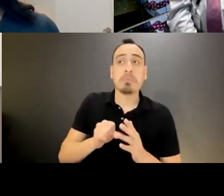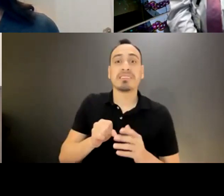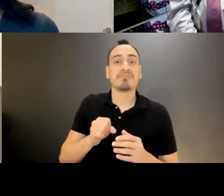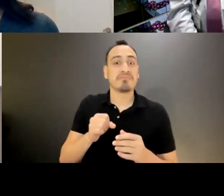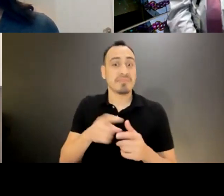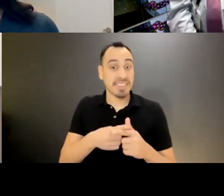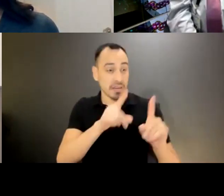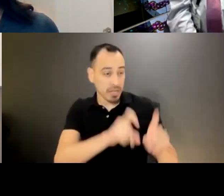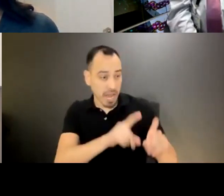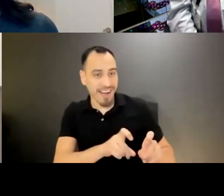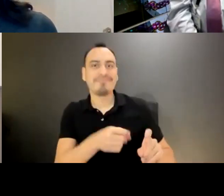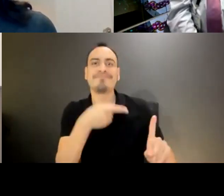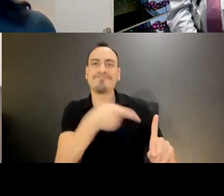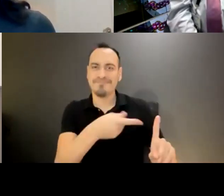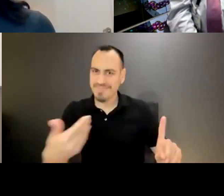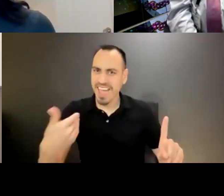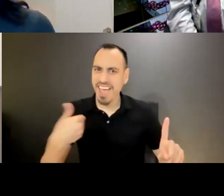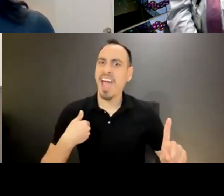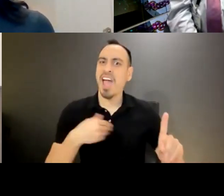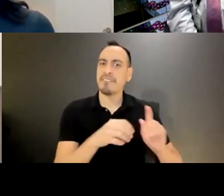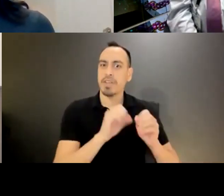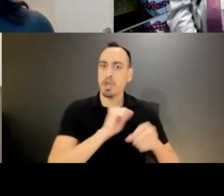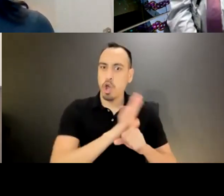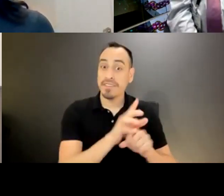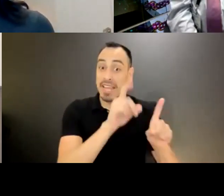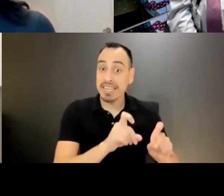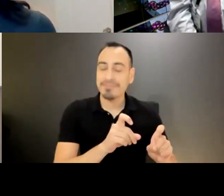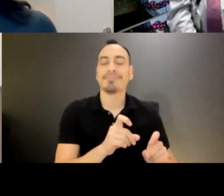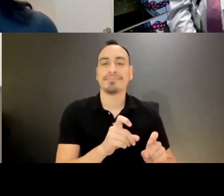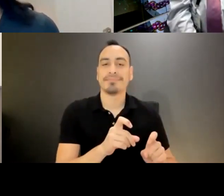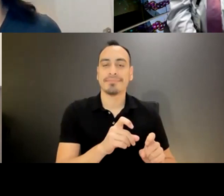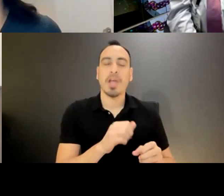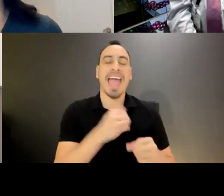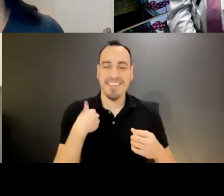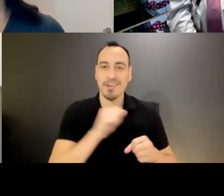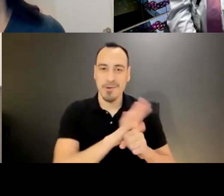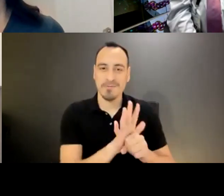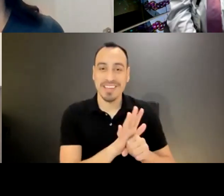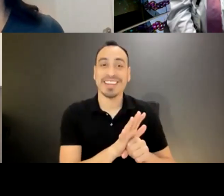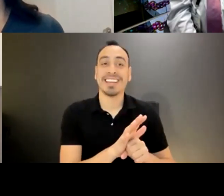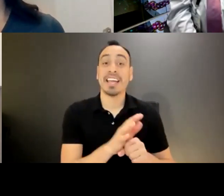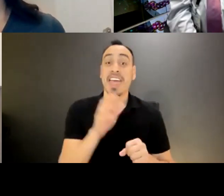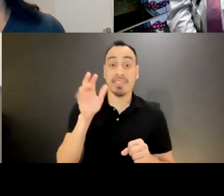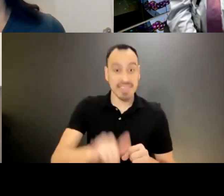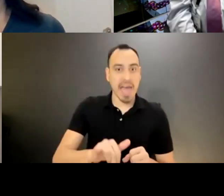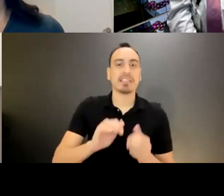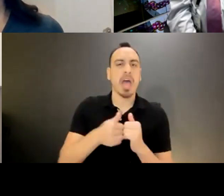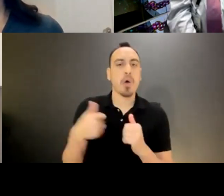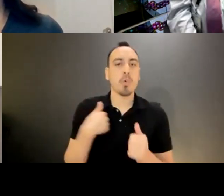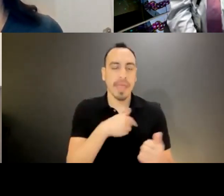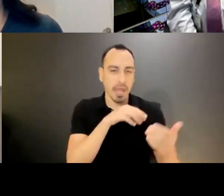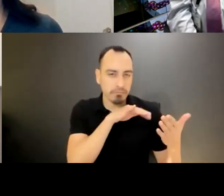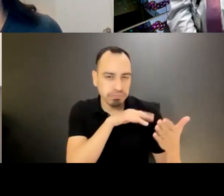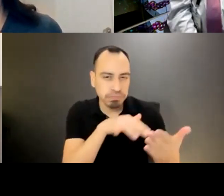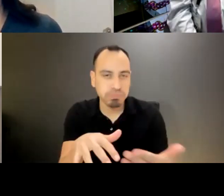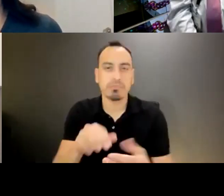considered an endpoint, and that's how those vaccine efficacy data are collected, right? That's how